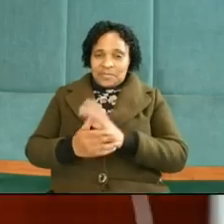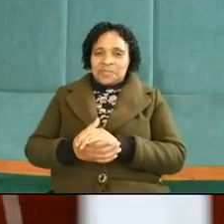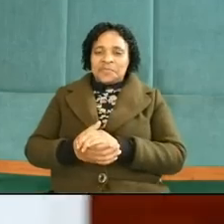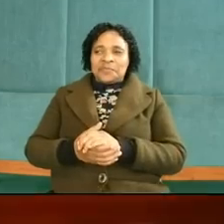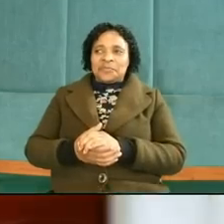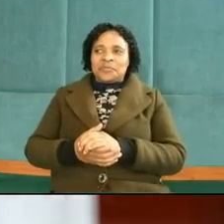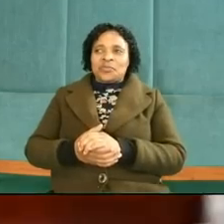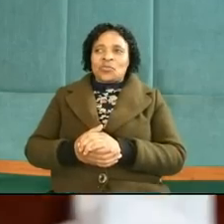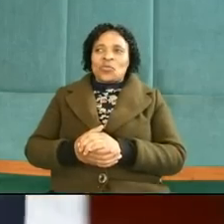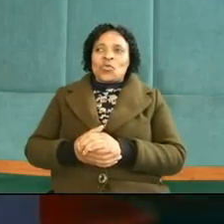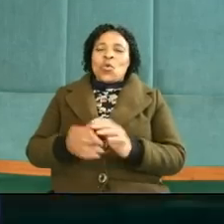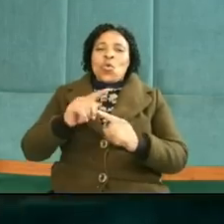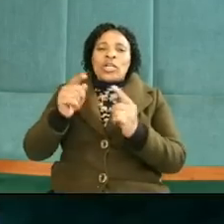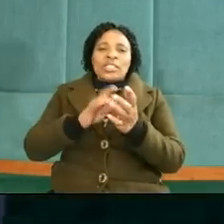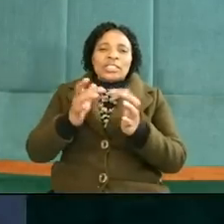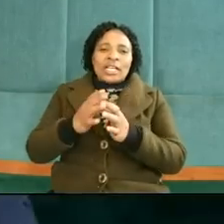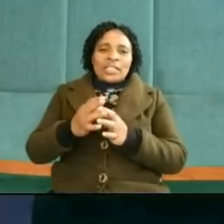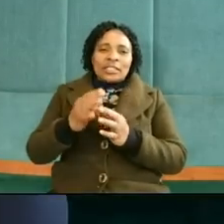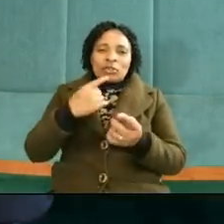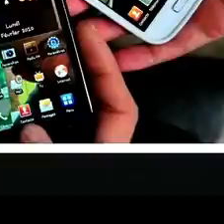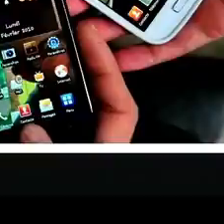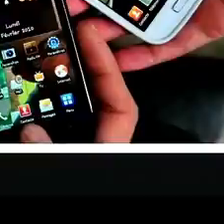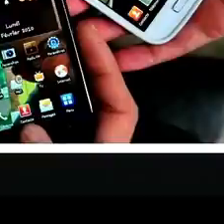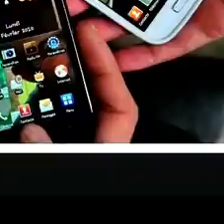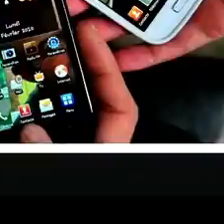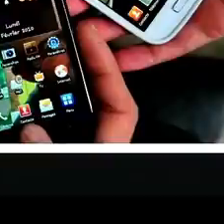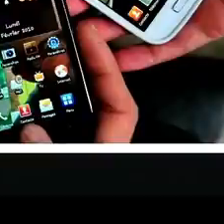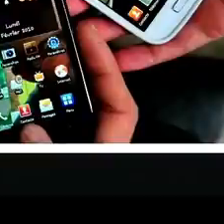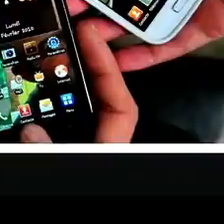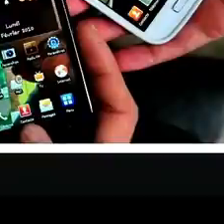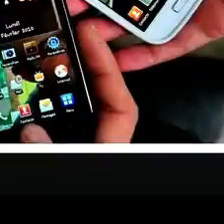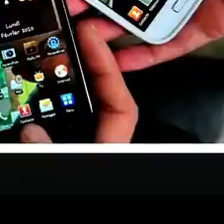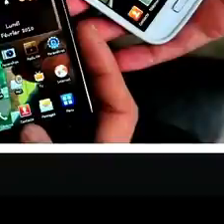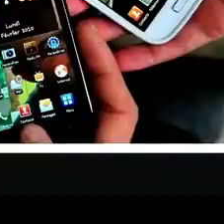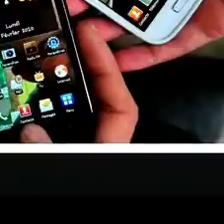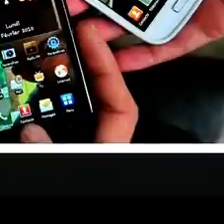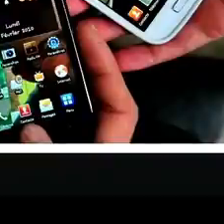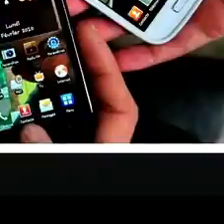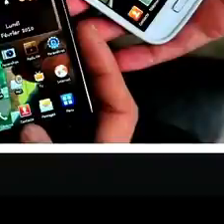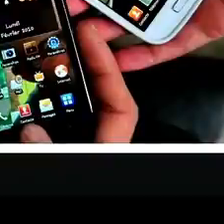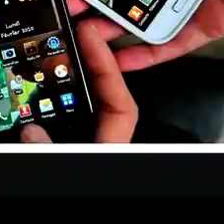Hang on. When Jesus spoke, there was not even a microphone that he used. You know,